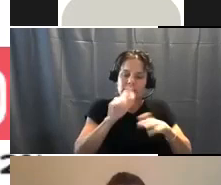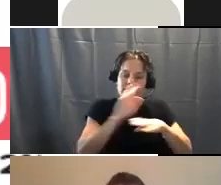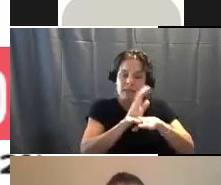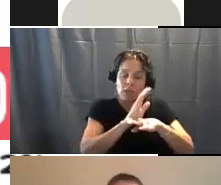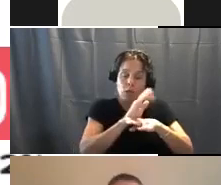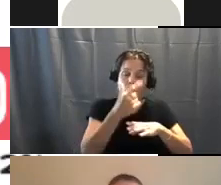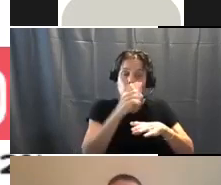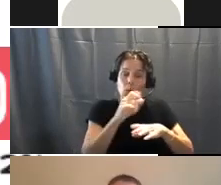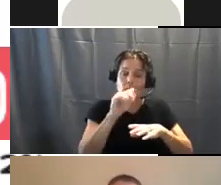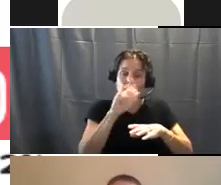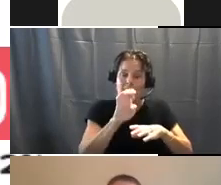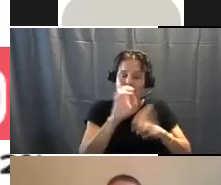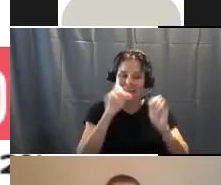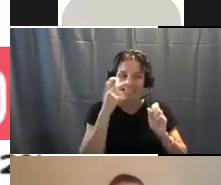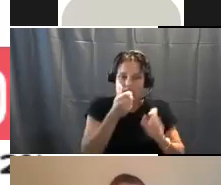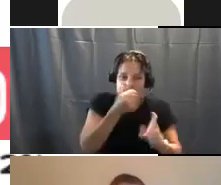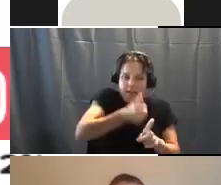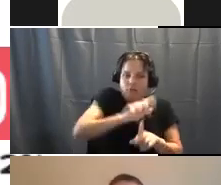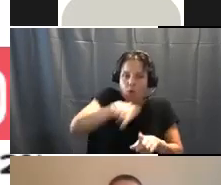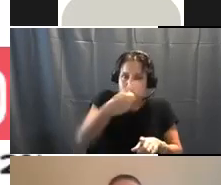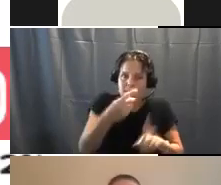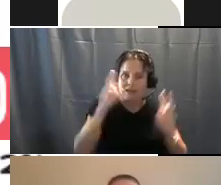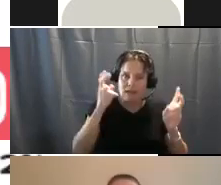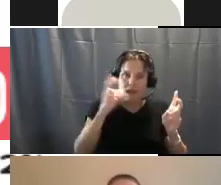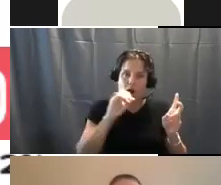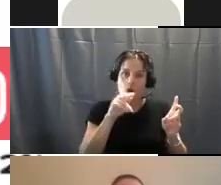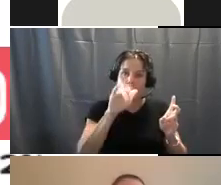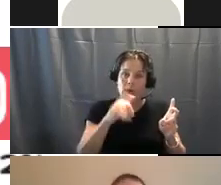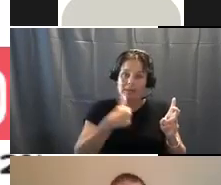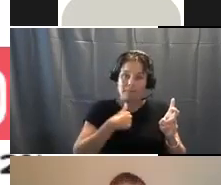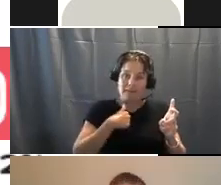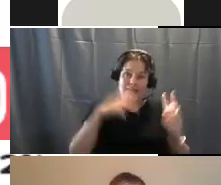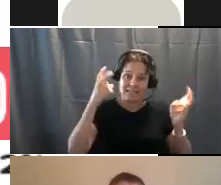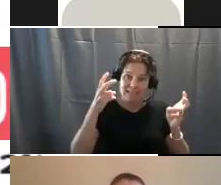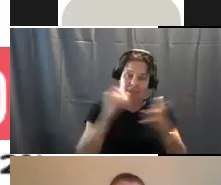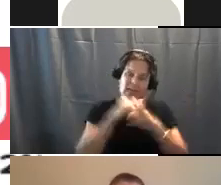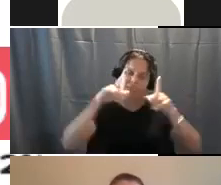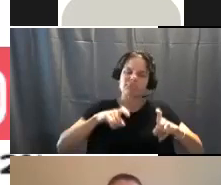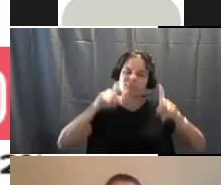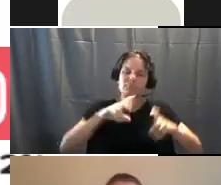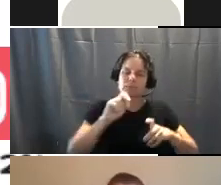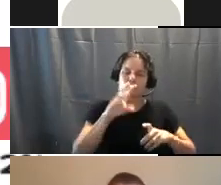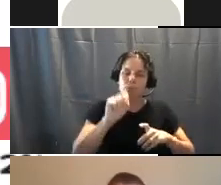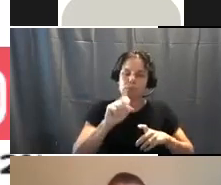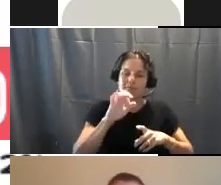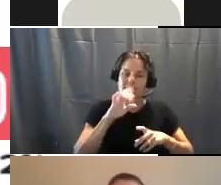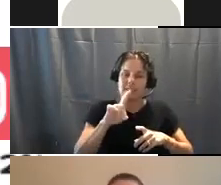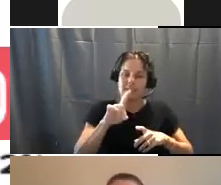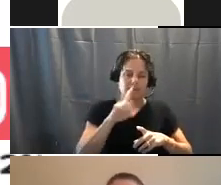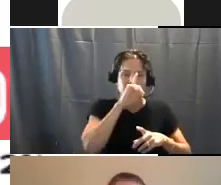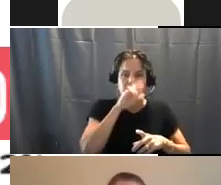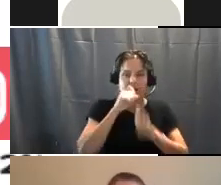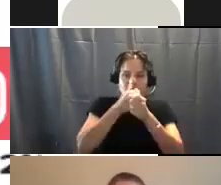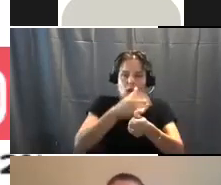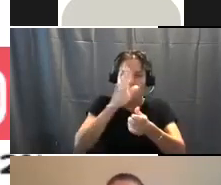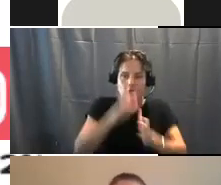you. So these posts on Only Me will only appear in your news feed, but not your followers. So this is a